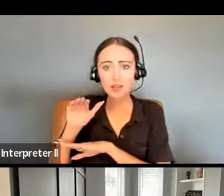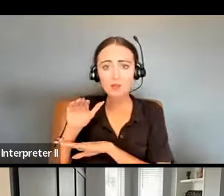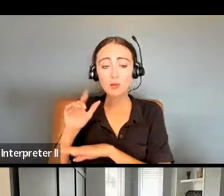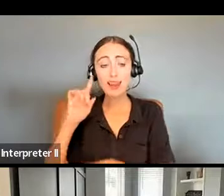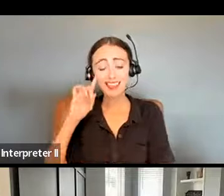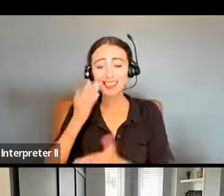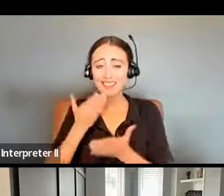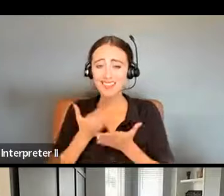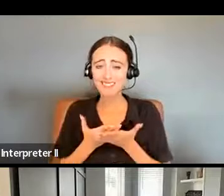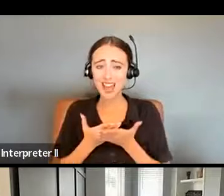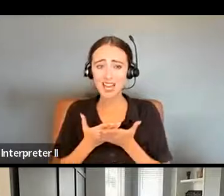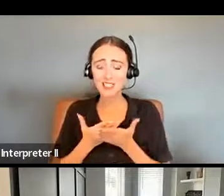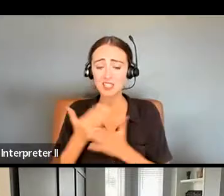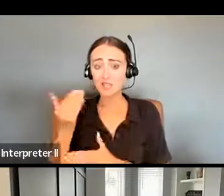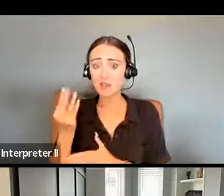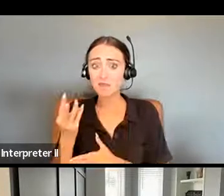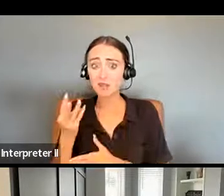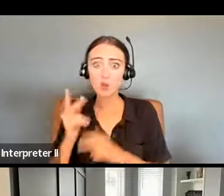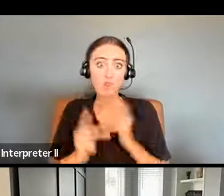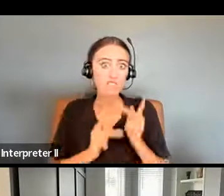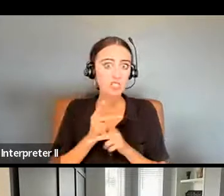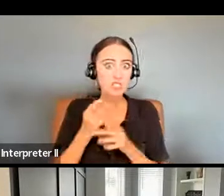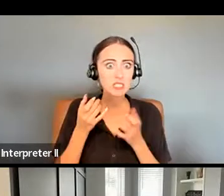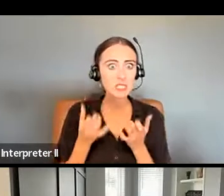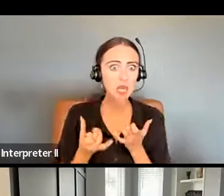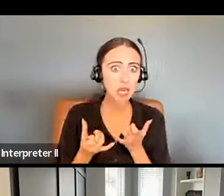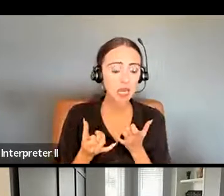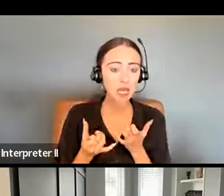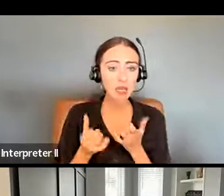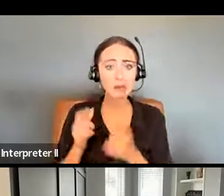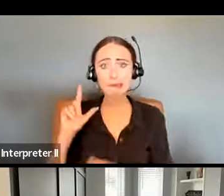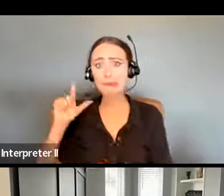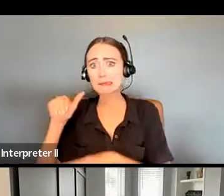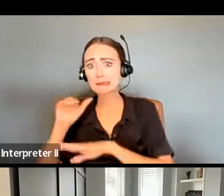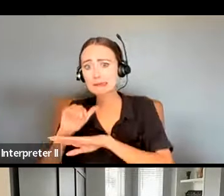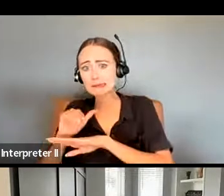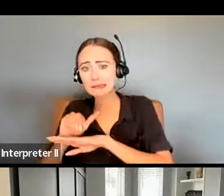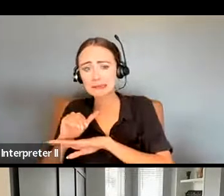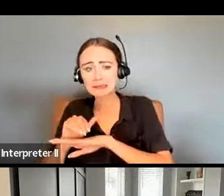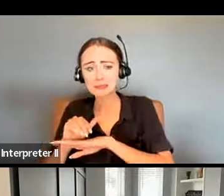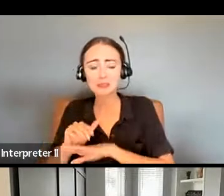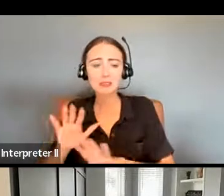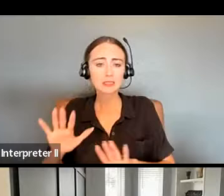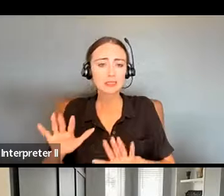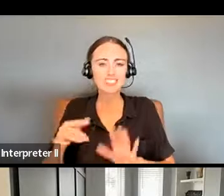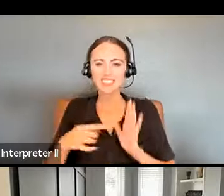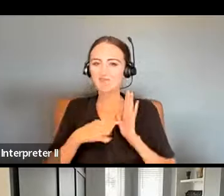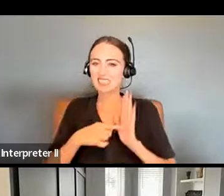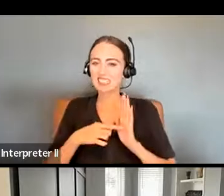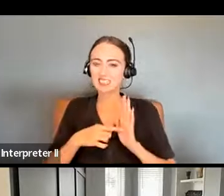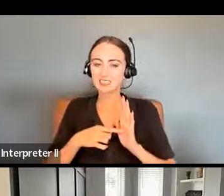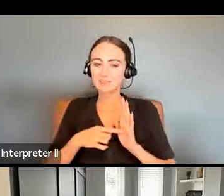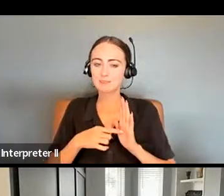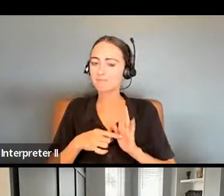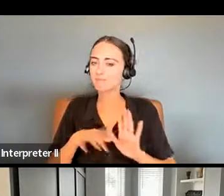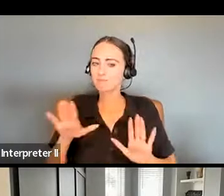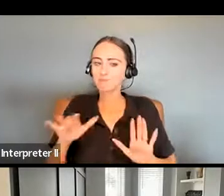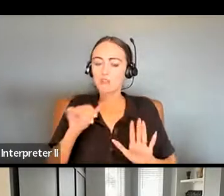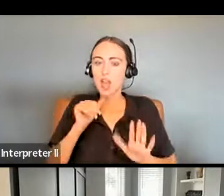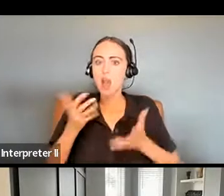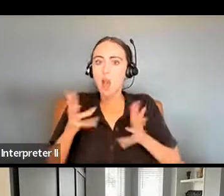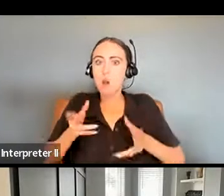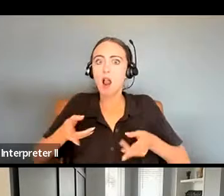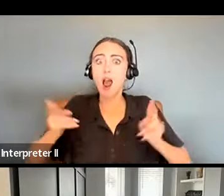the fact that there have been a couple versions today and, later in the evening is just really to me an indicator that we shouldn't rush